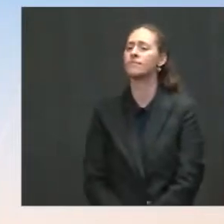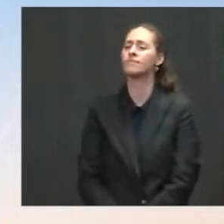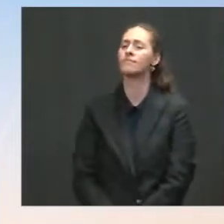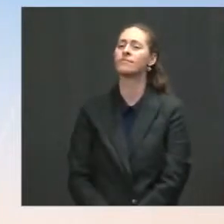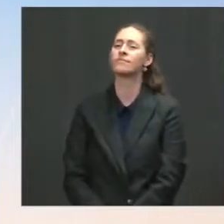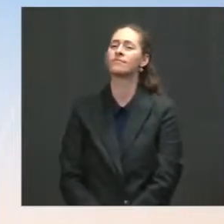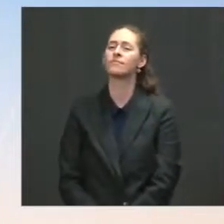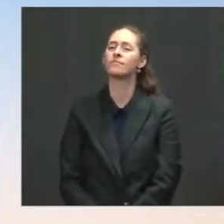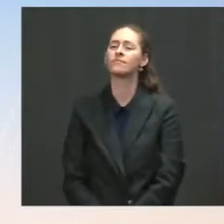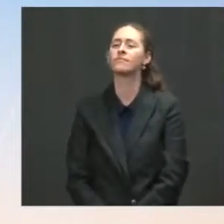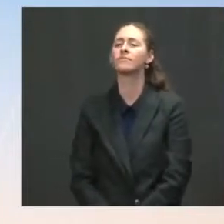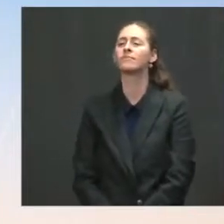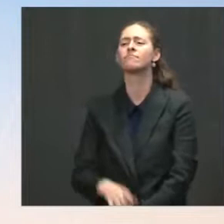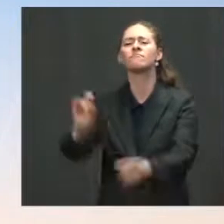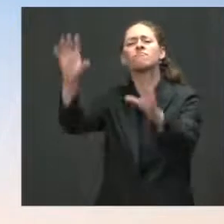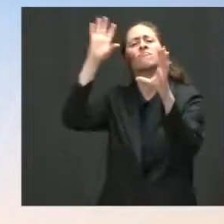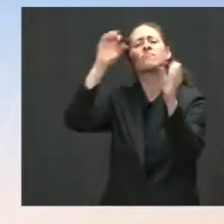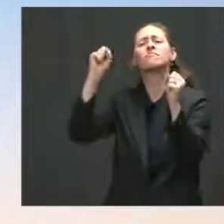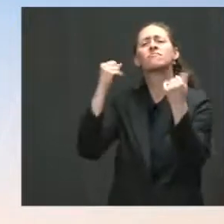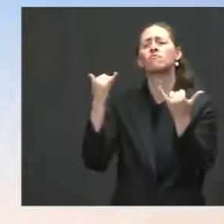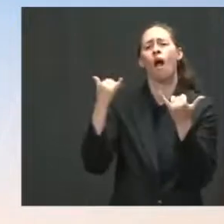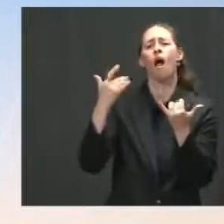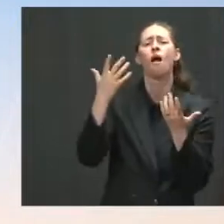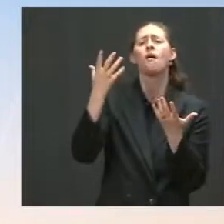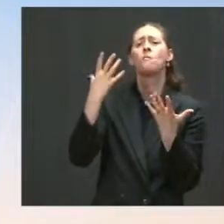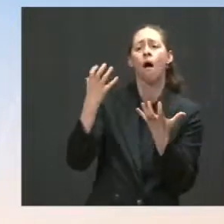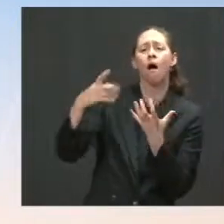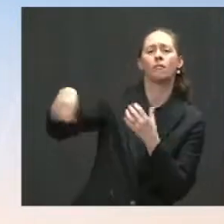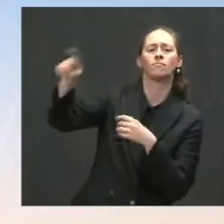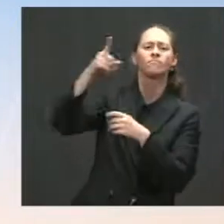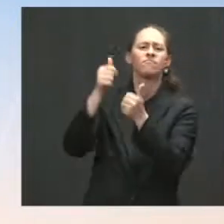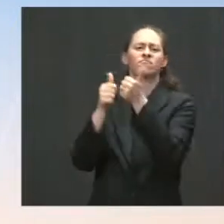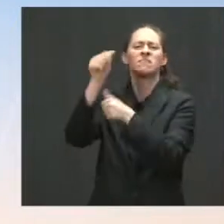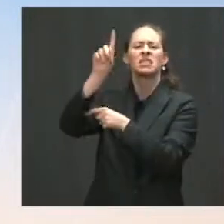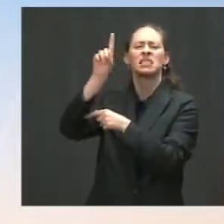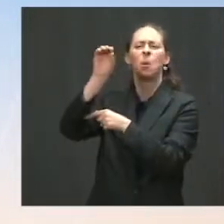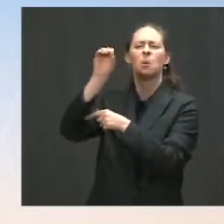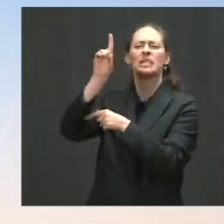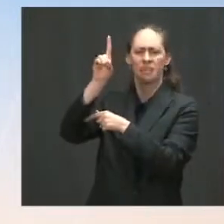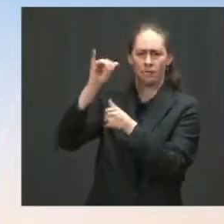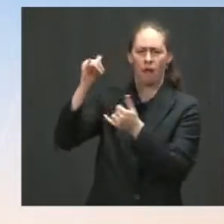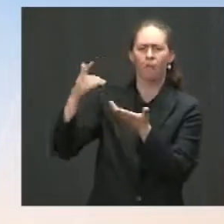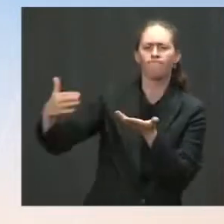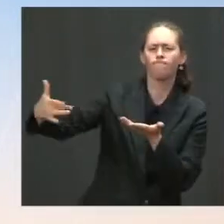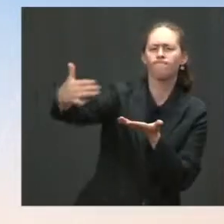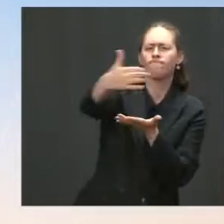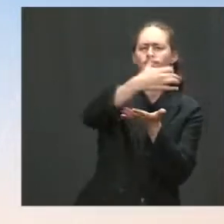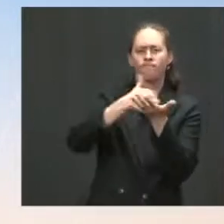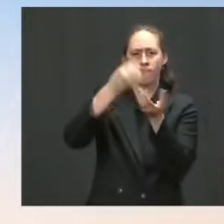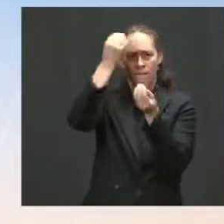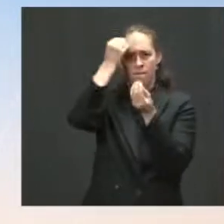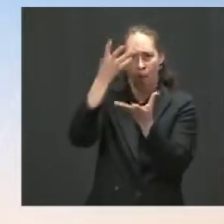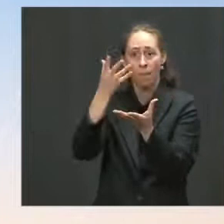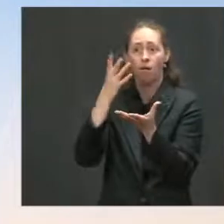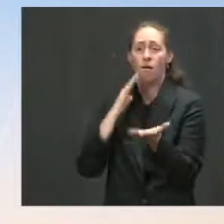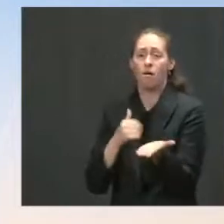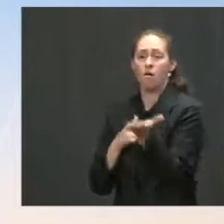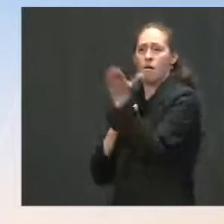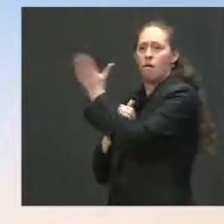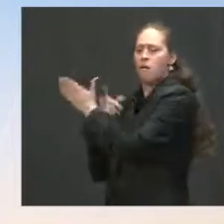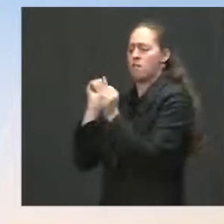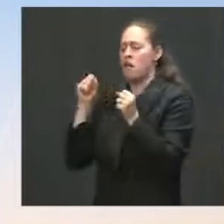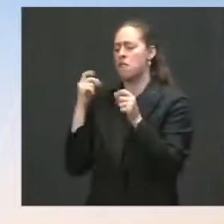of Defense. That hasn't been made yet. And if and when that is made, I would expect he would respond accordingly. Go ahead,